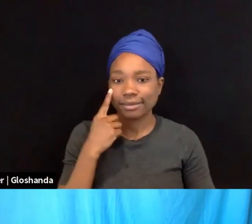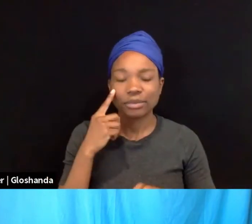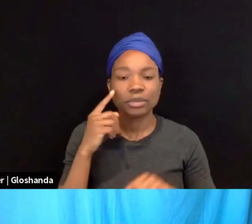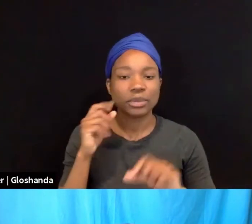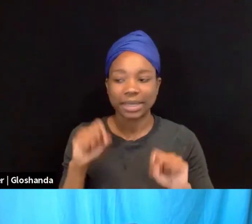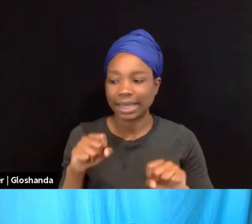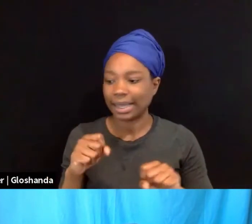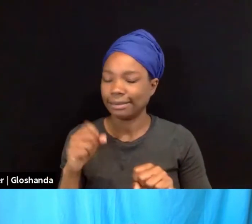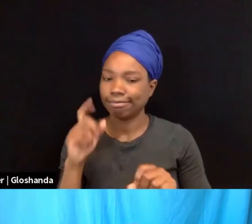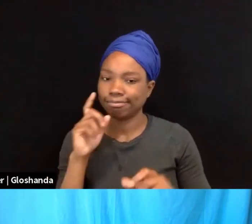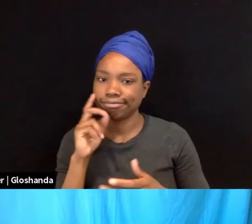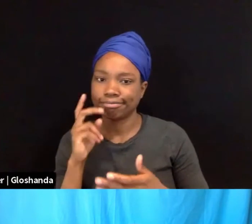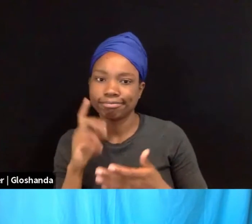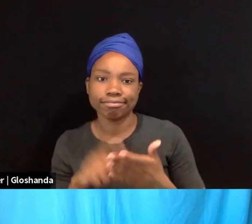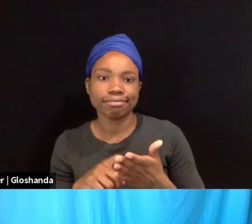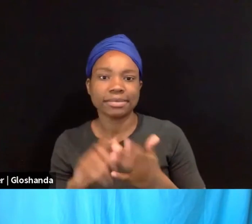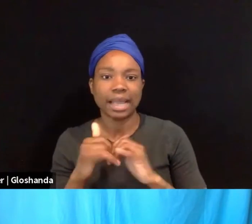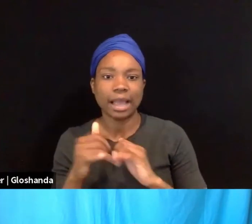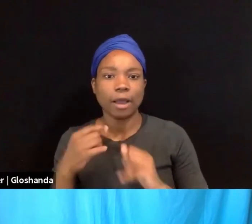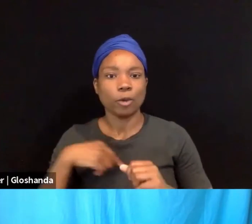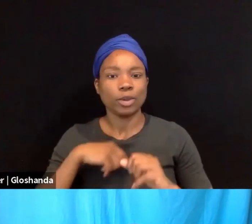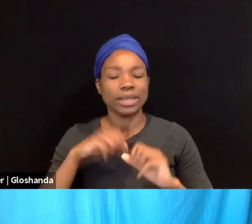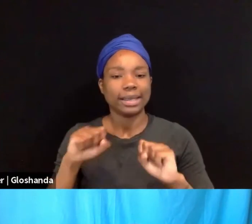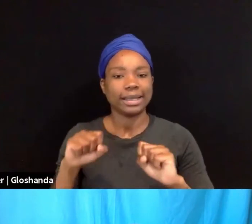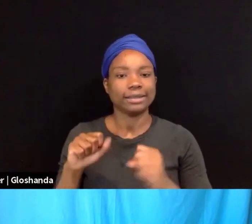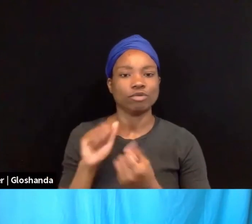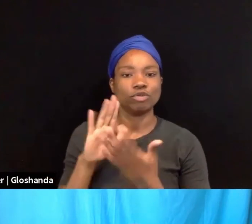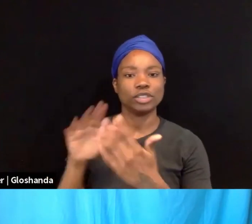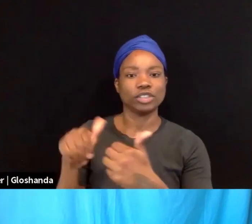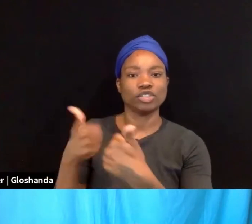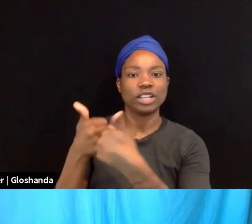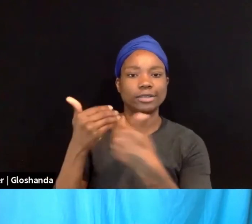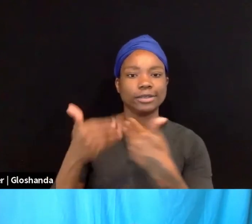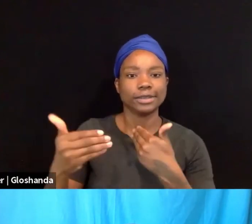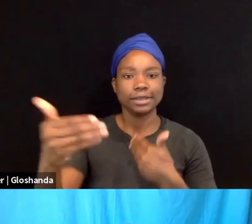work. And with that, I will pause.